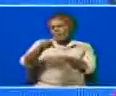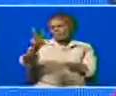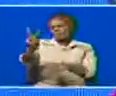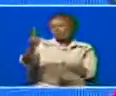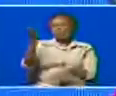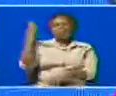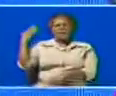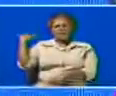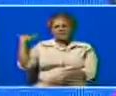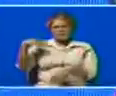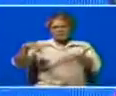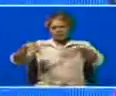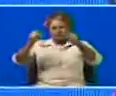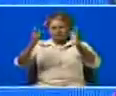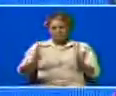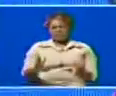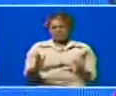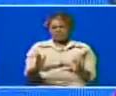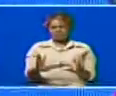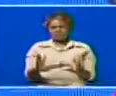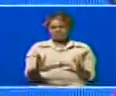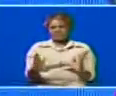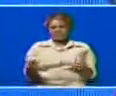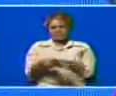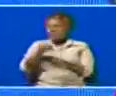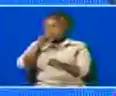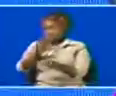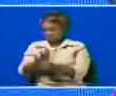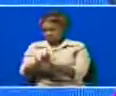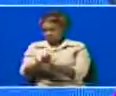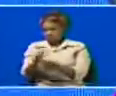zimepita, na mwenyekiti wa IEBC Wafula Chebukati vile vile aliahidi kwamba ataweza kuzungumza tena.